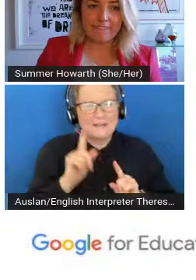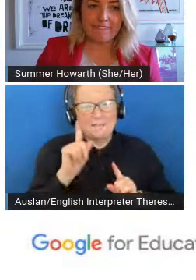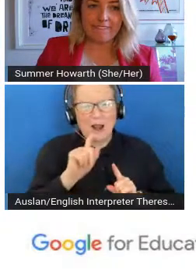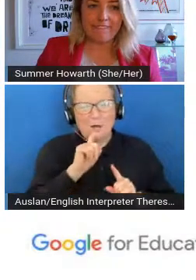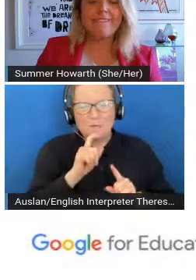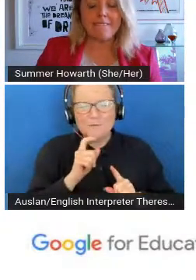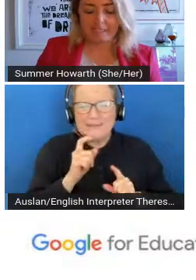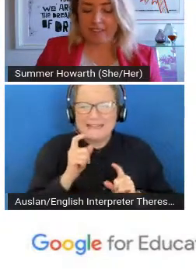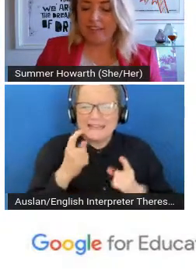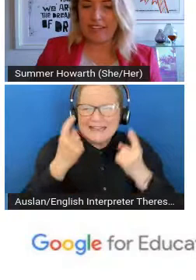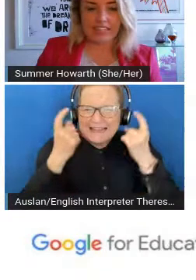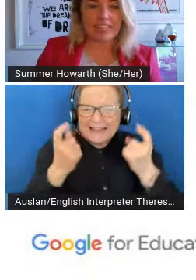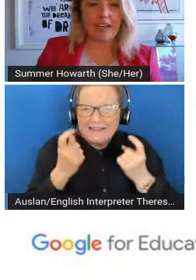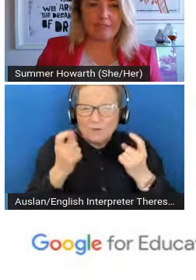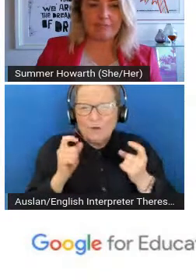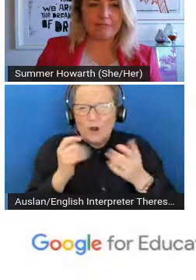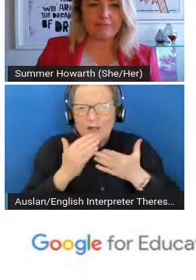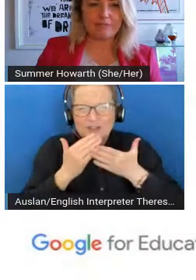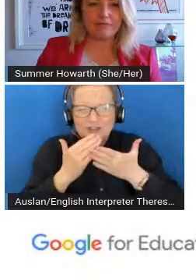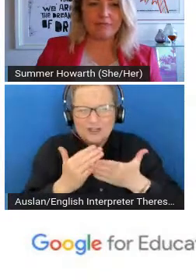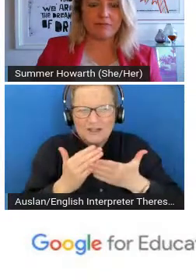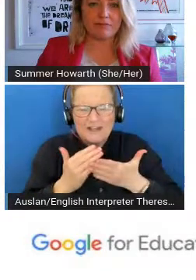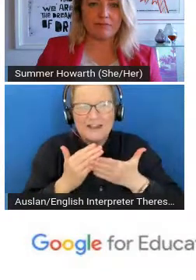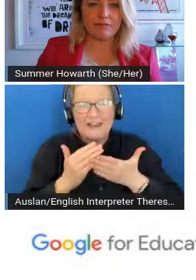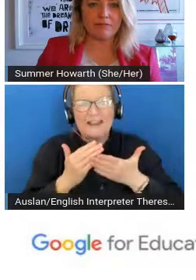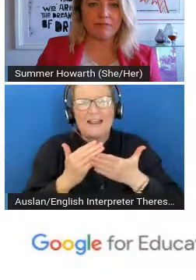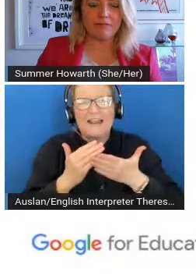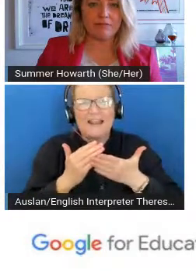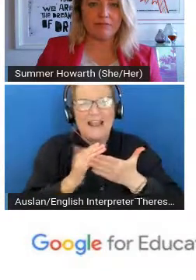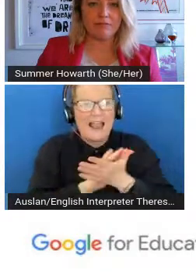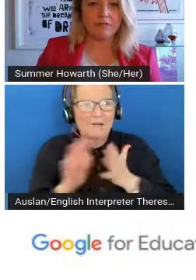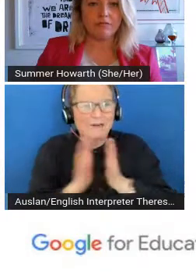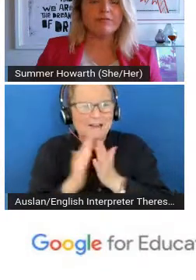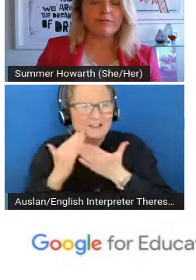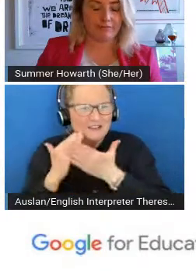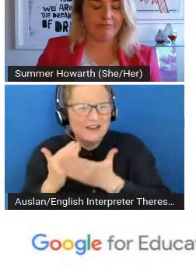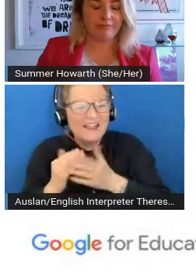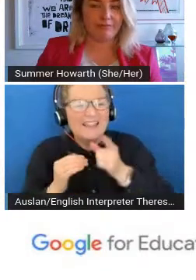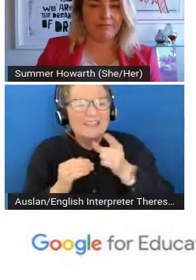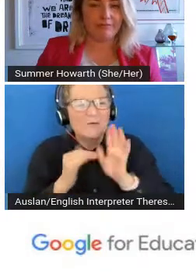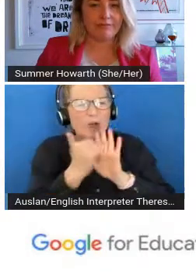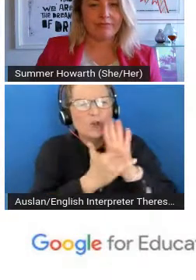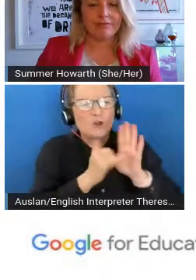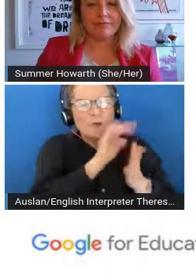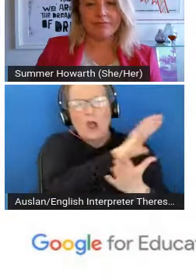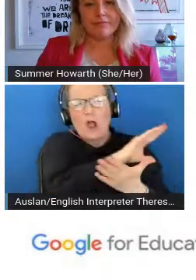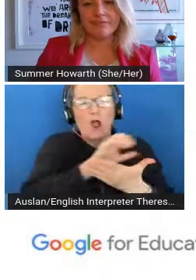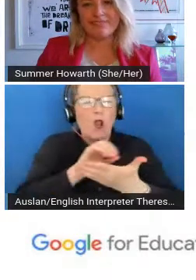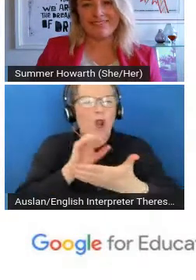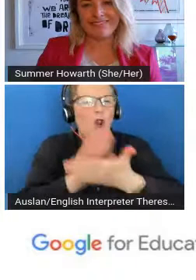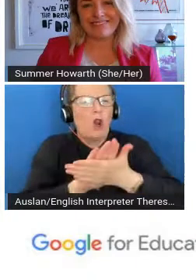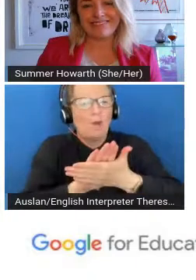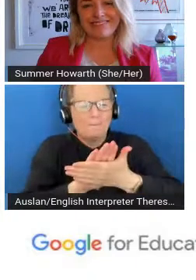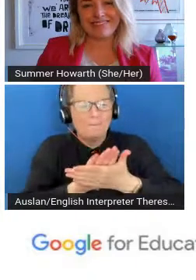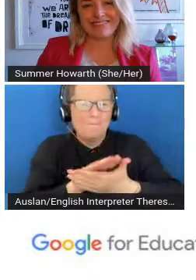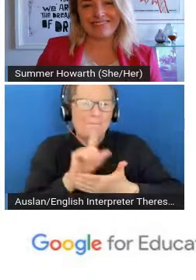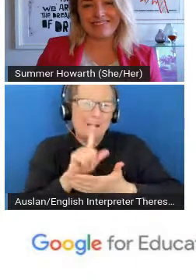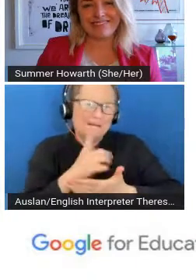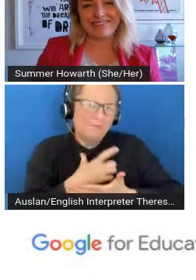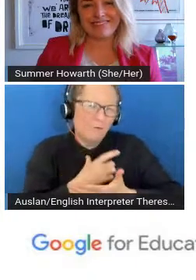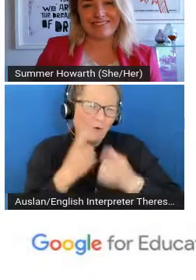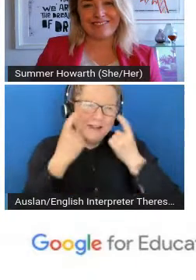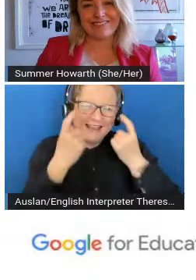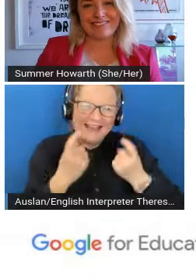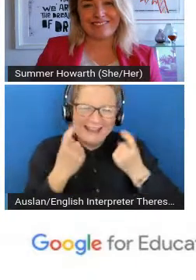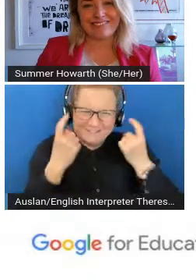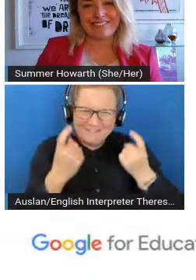share and how I share that. In this particular example, we just grabbed a YouTube video from the Great Gatsby. Obviously, this has been done so